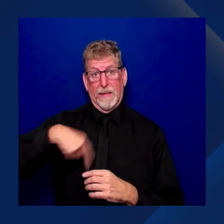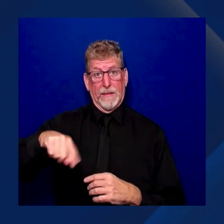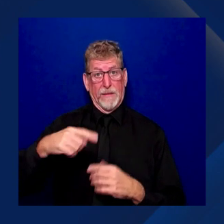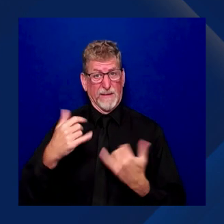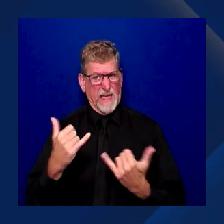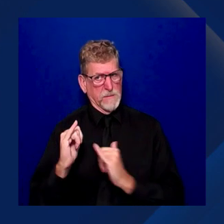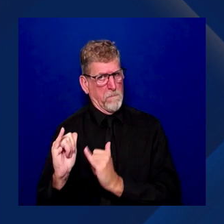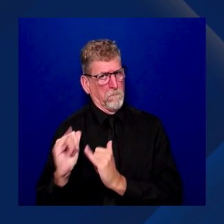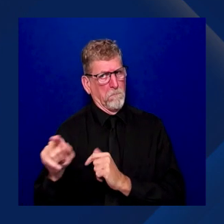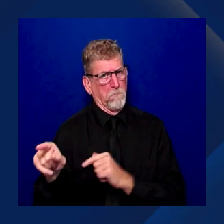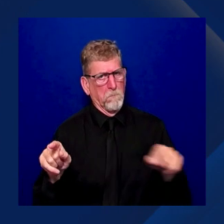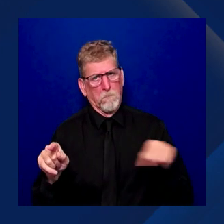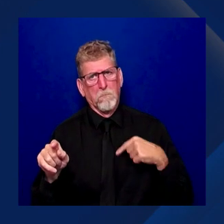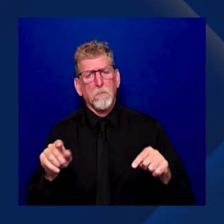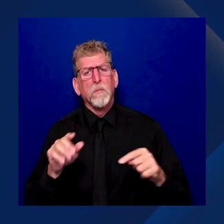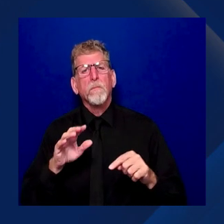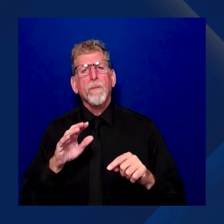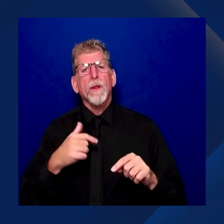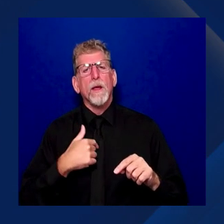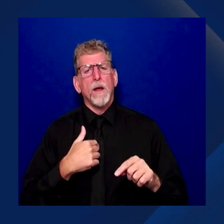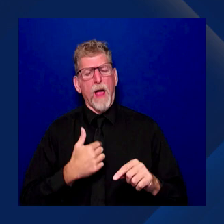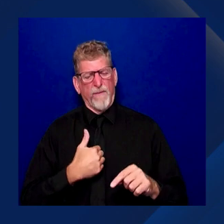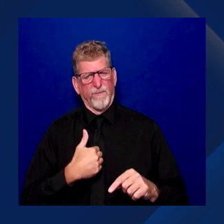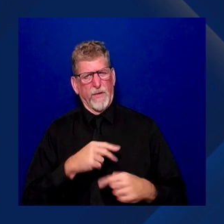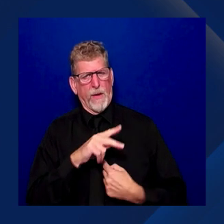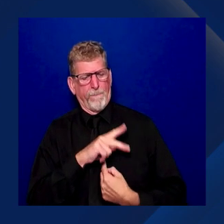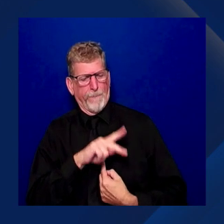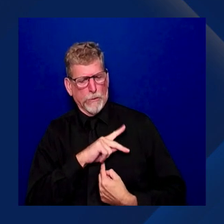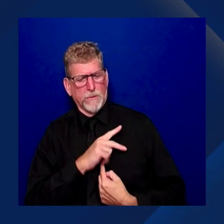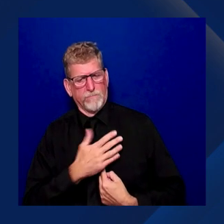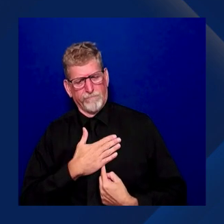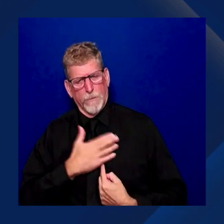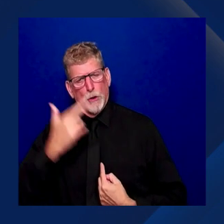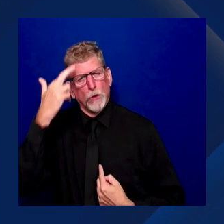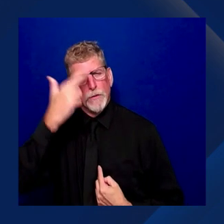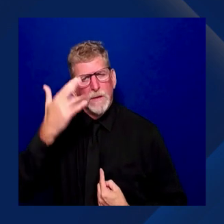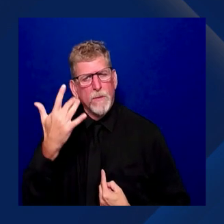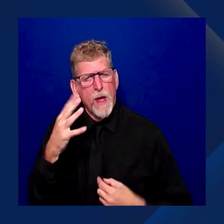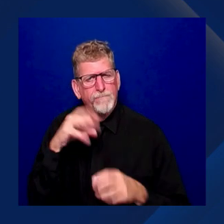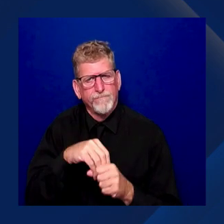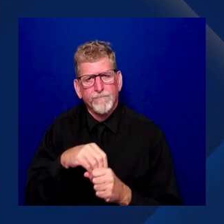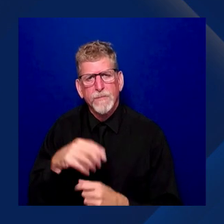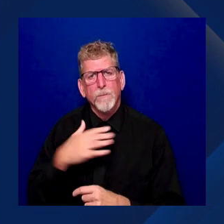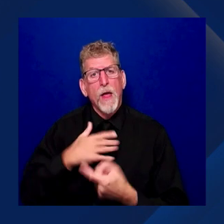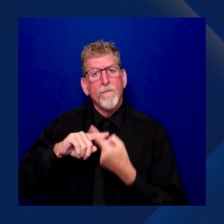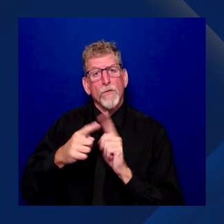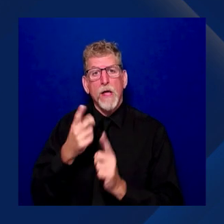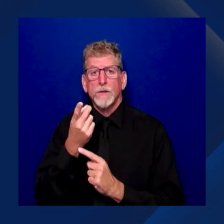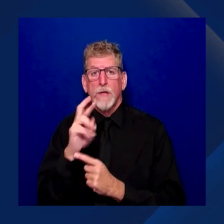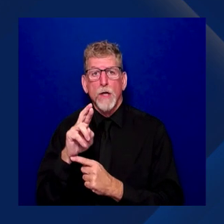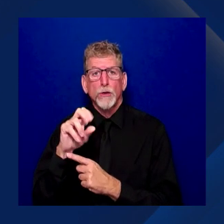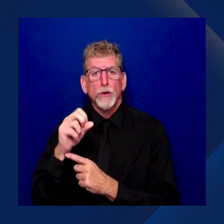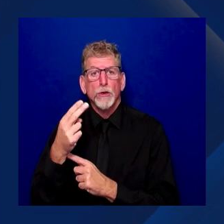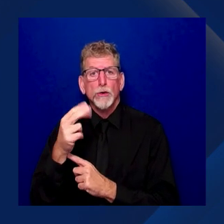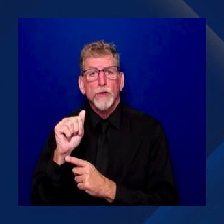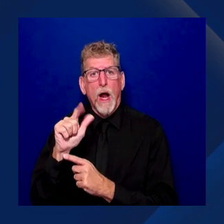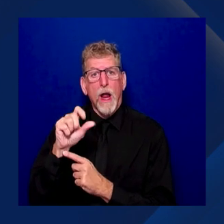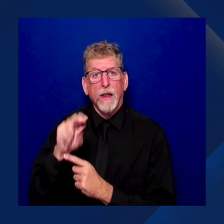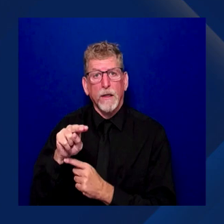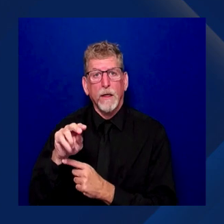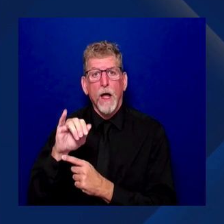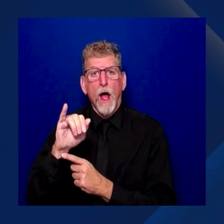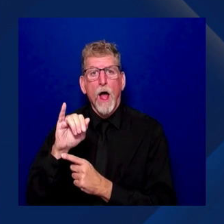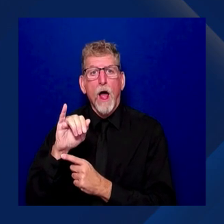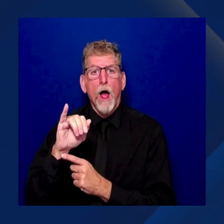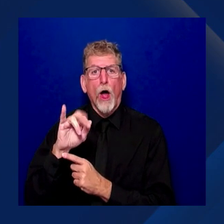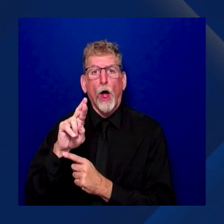immensely personal to me. It's about my friend, Dr. Shalon Irving. I first met Shalon on my first day of graduate